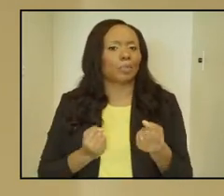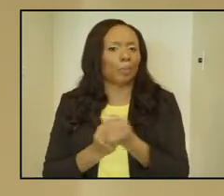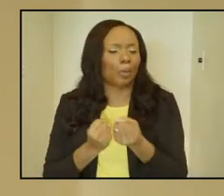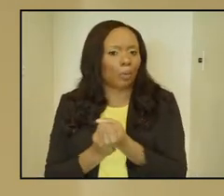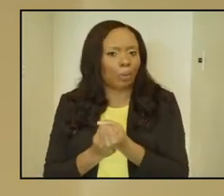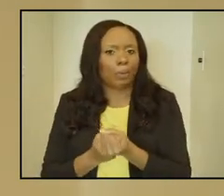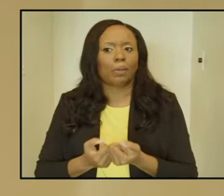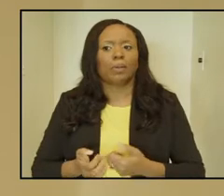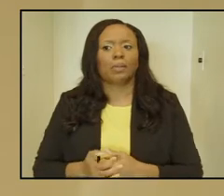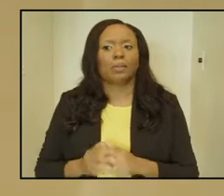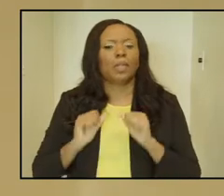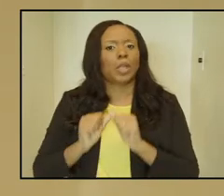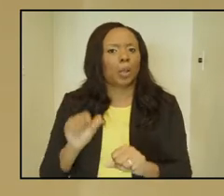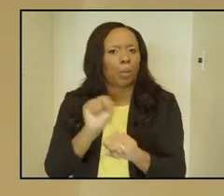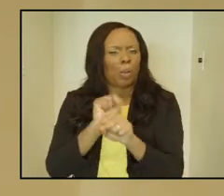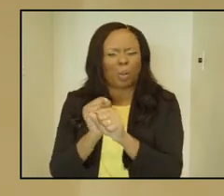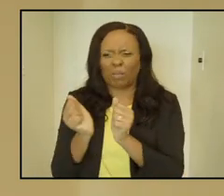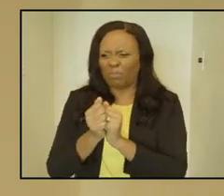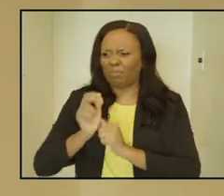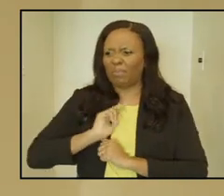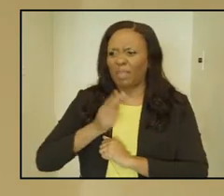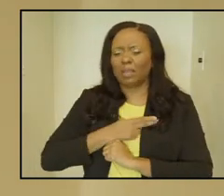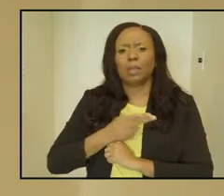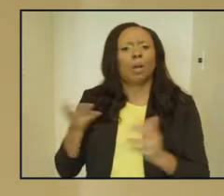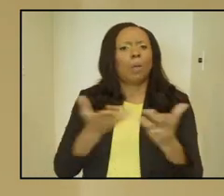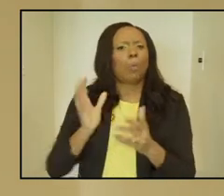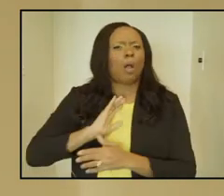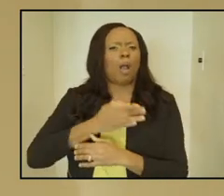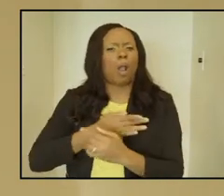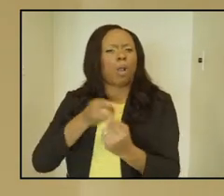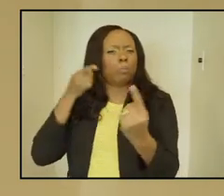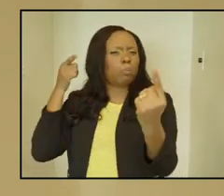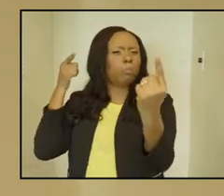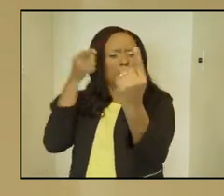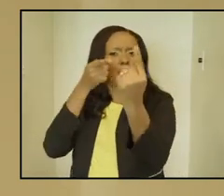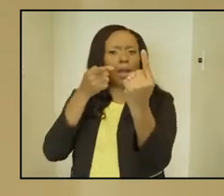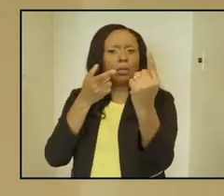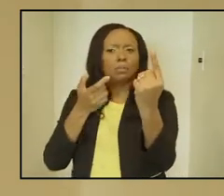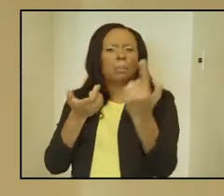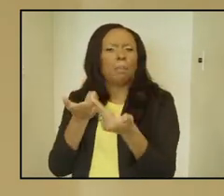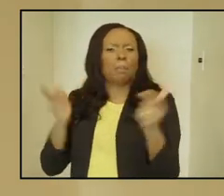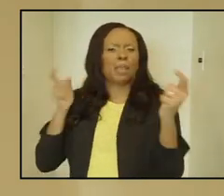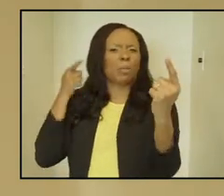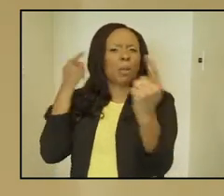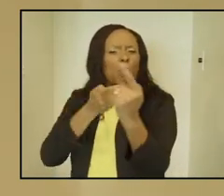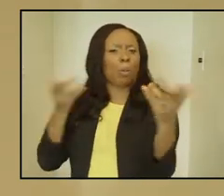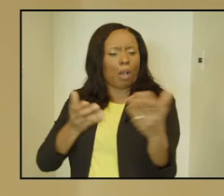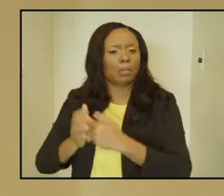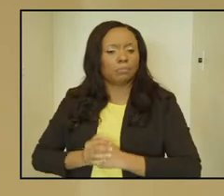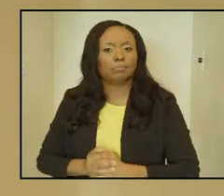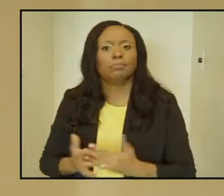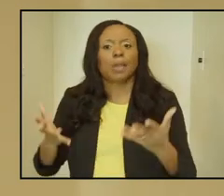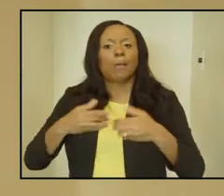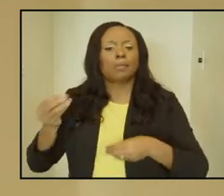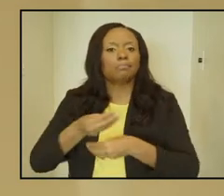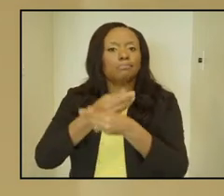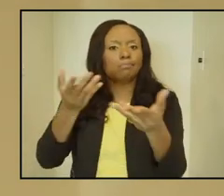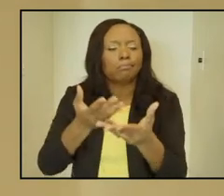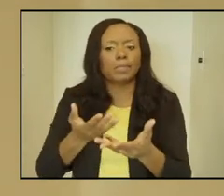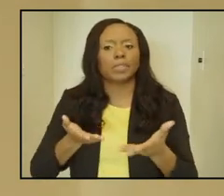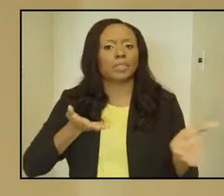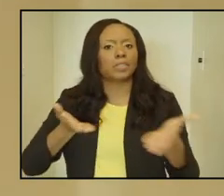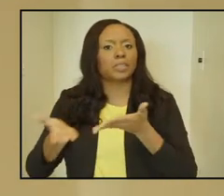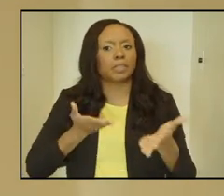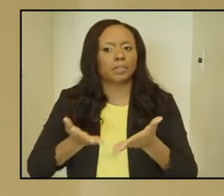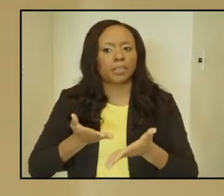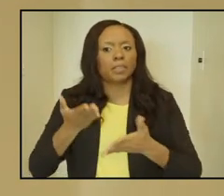to work with us, as our ultimate goal is to provide a standard of service to you that is second to none.